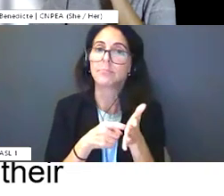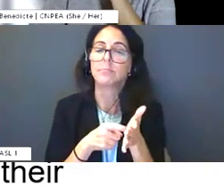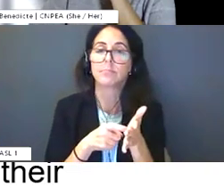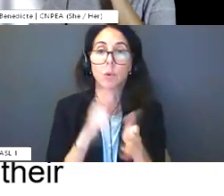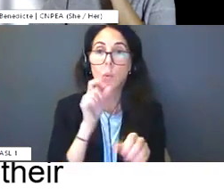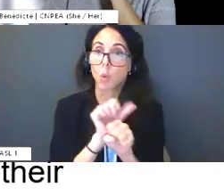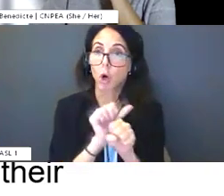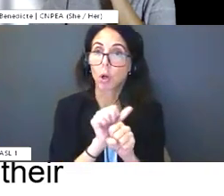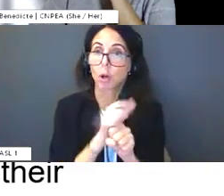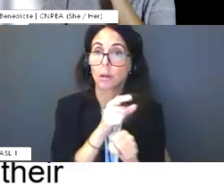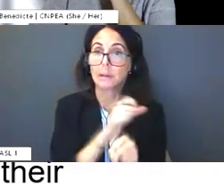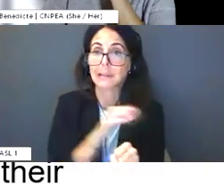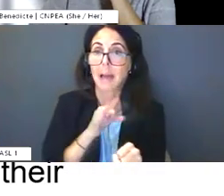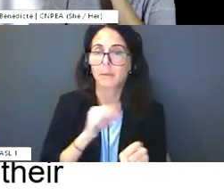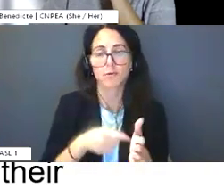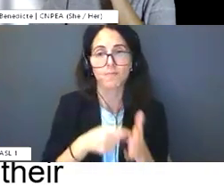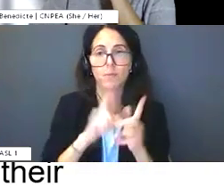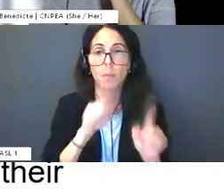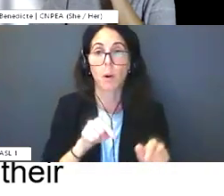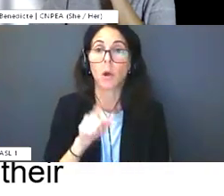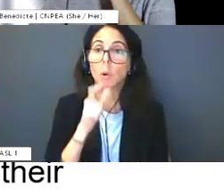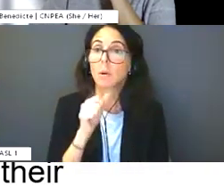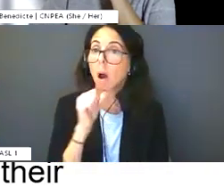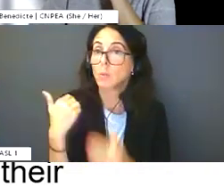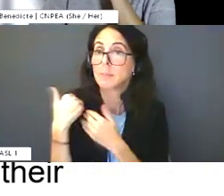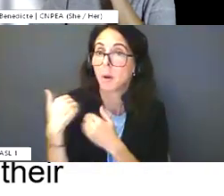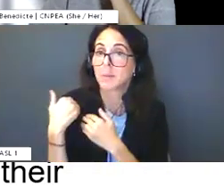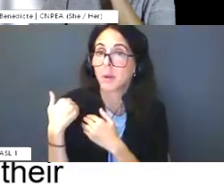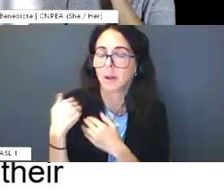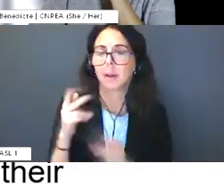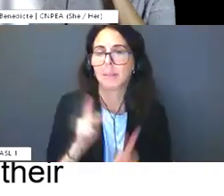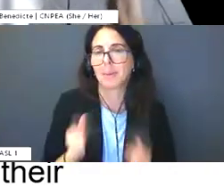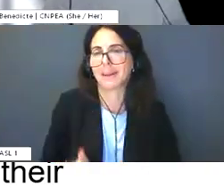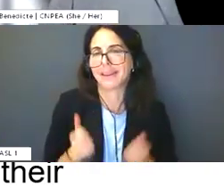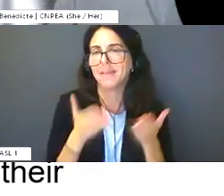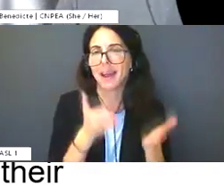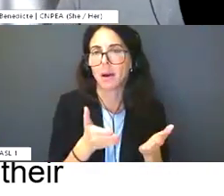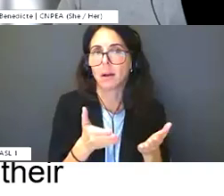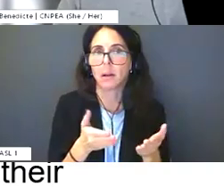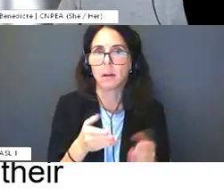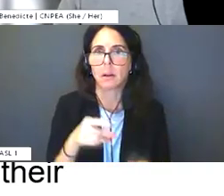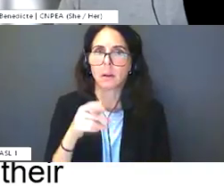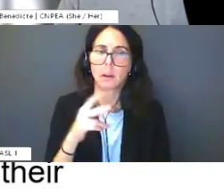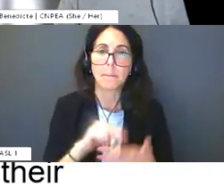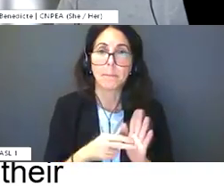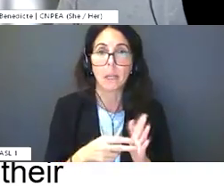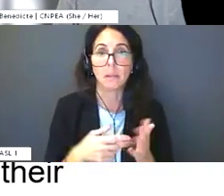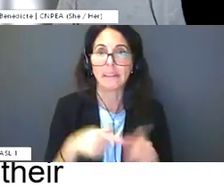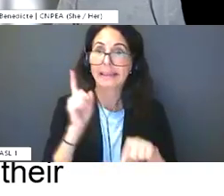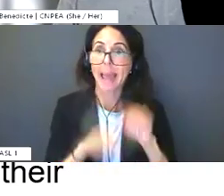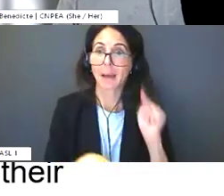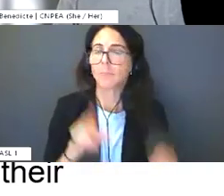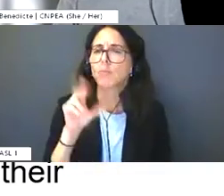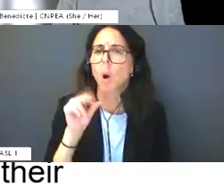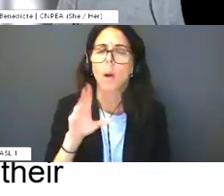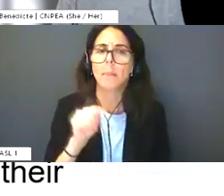including staff. The only people that are not responsible are the residents themselves. That's not to say they don't have to, or they can't. It's that there's